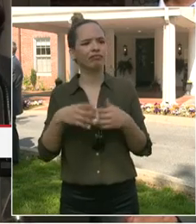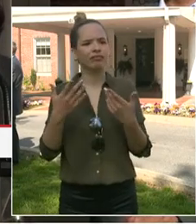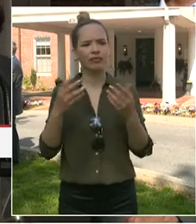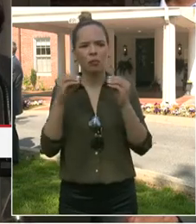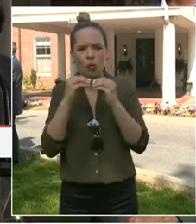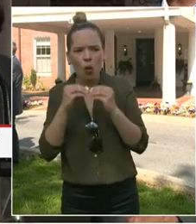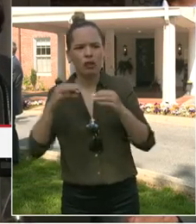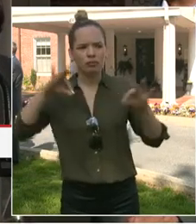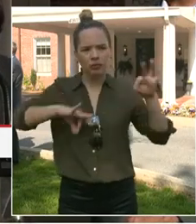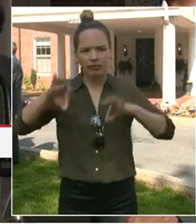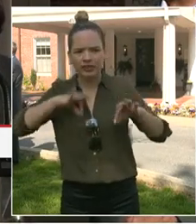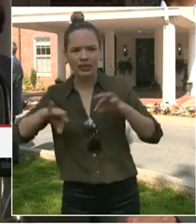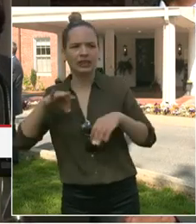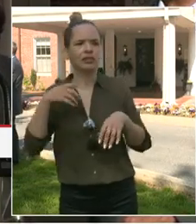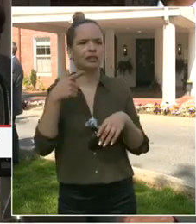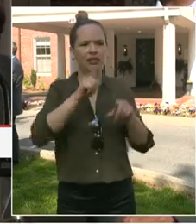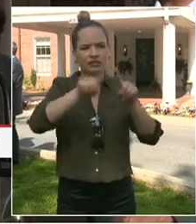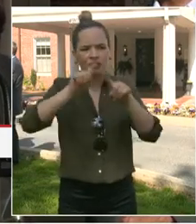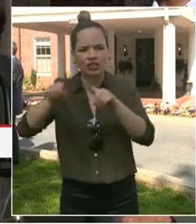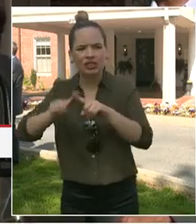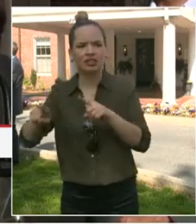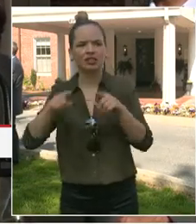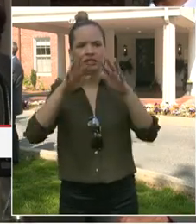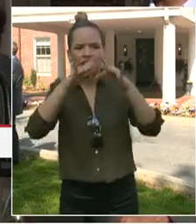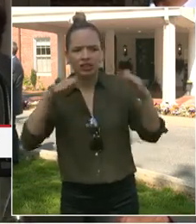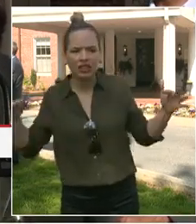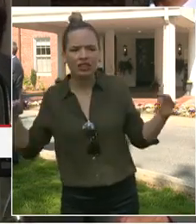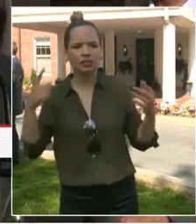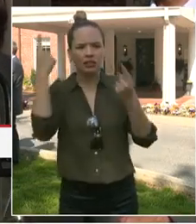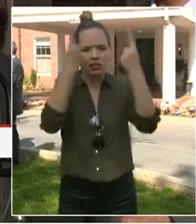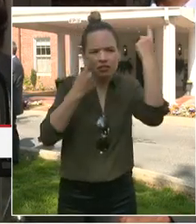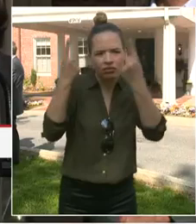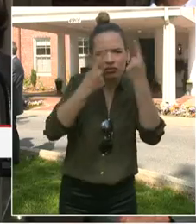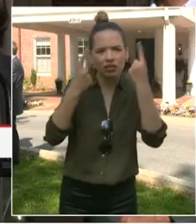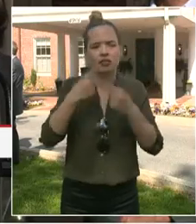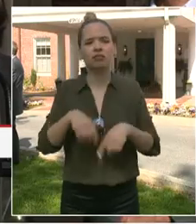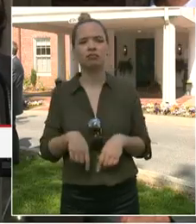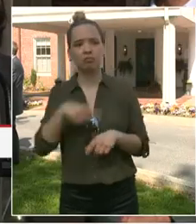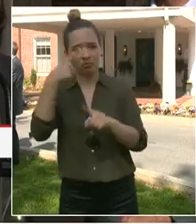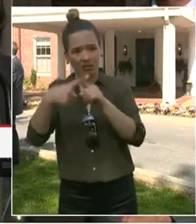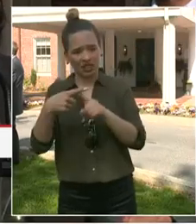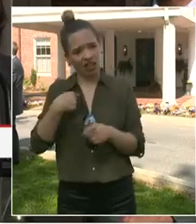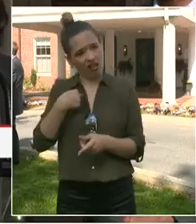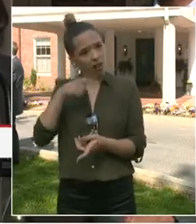thought. And with that, Madam Mayor, I believe we'll take some questions. Absolutely.